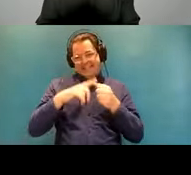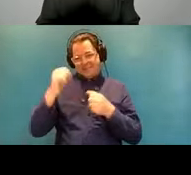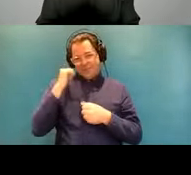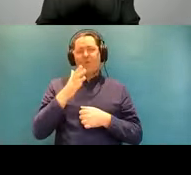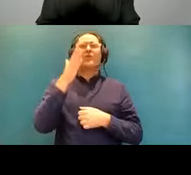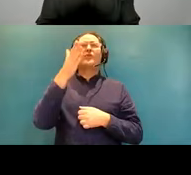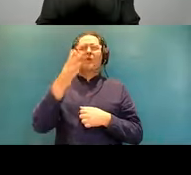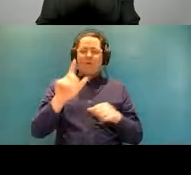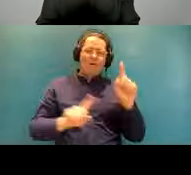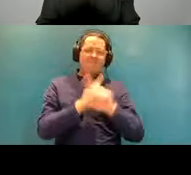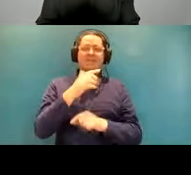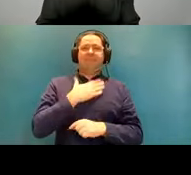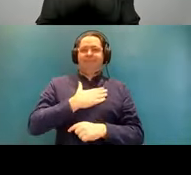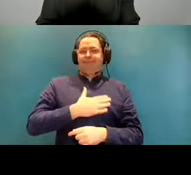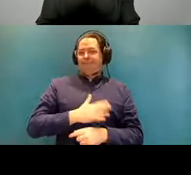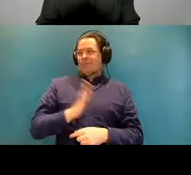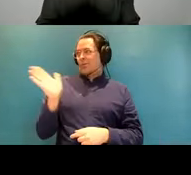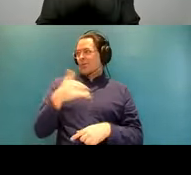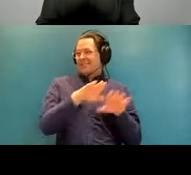of templates, and so that everything looked the same.